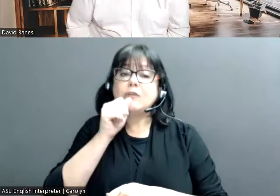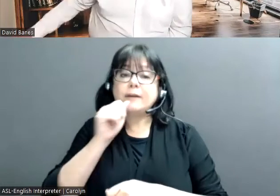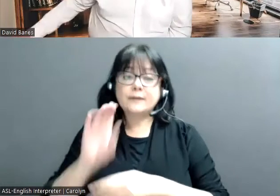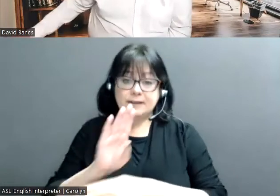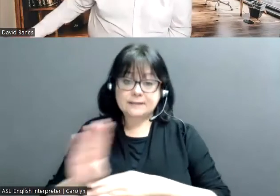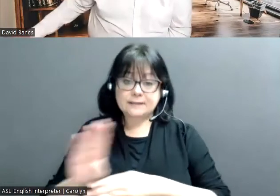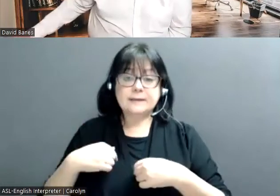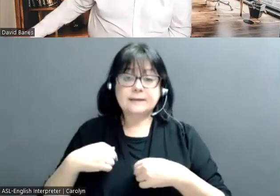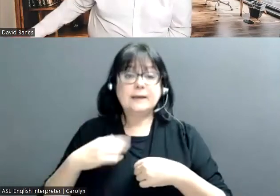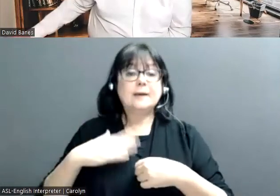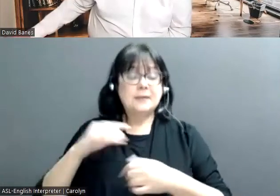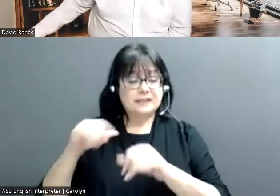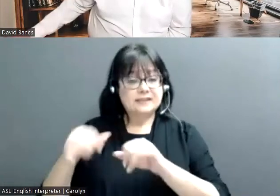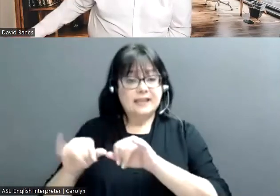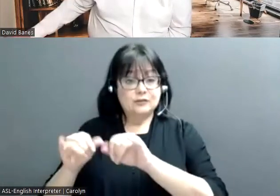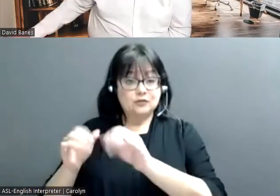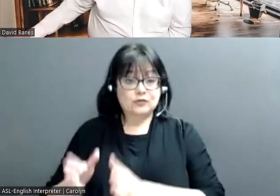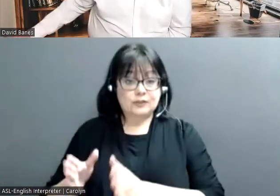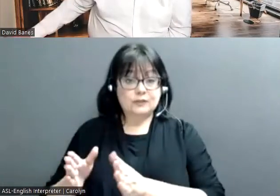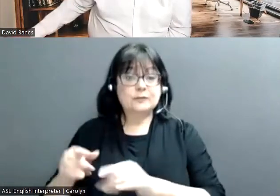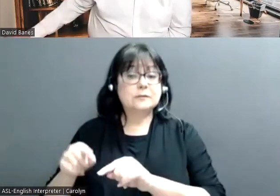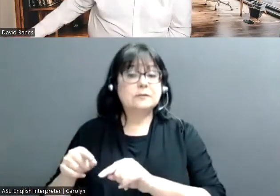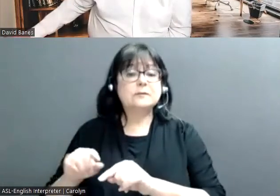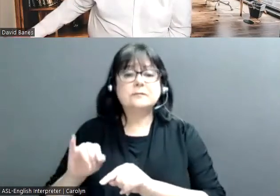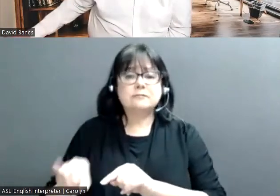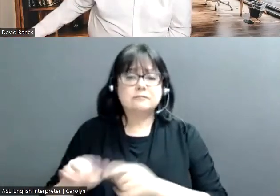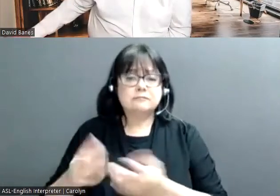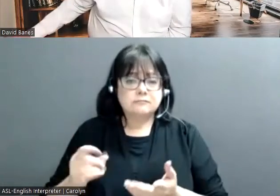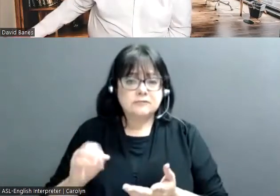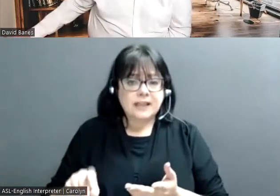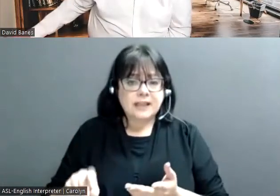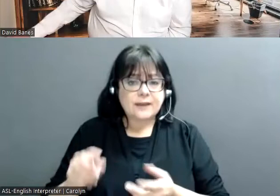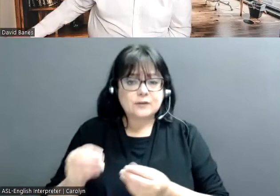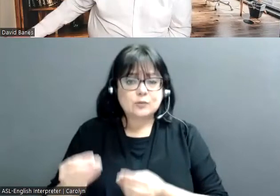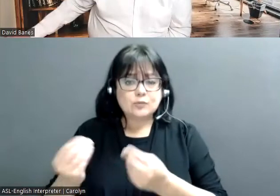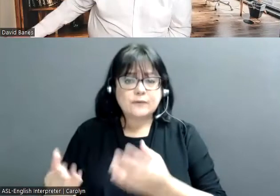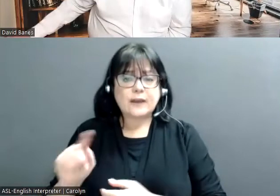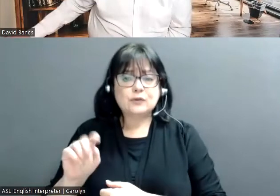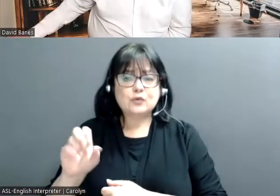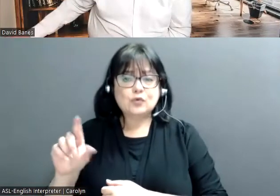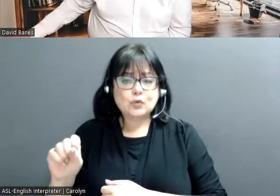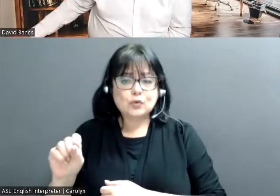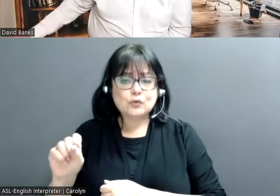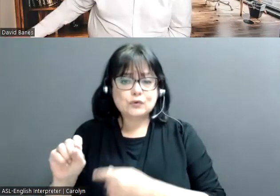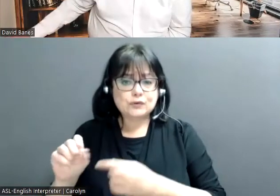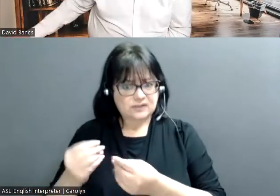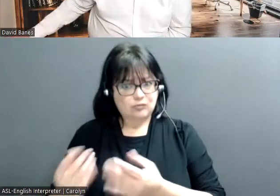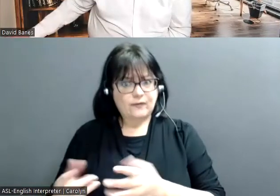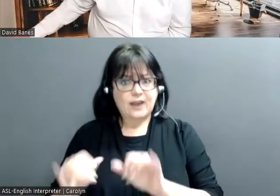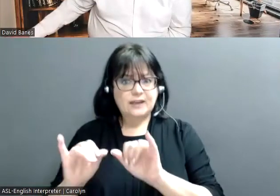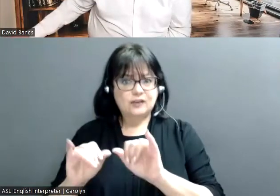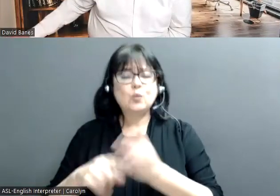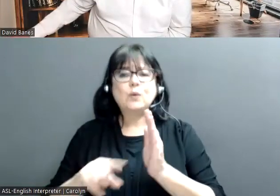engineer by trade. And in the private sector, we don't think twice about providing tools to engineers to design the things that they need to